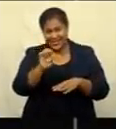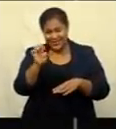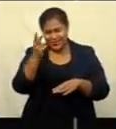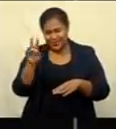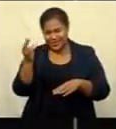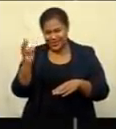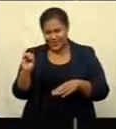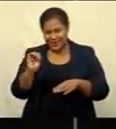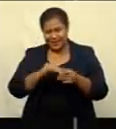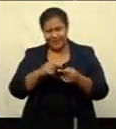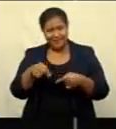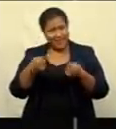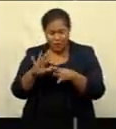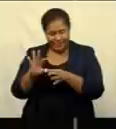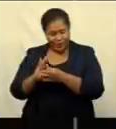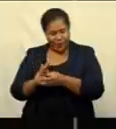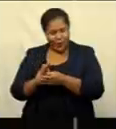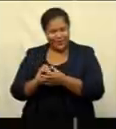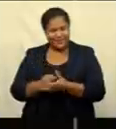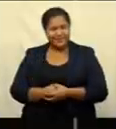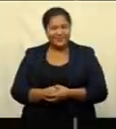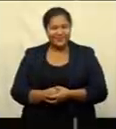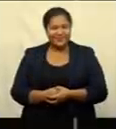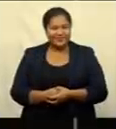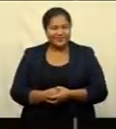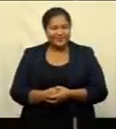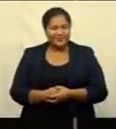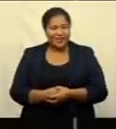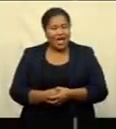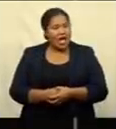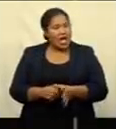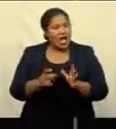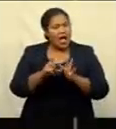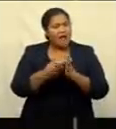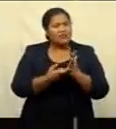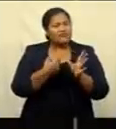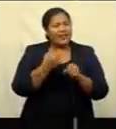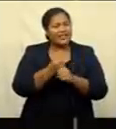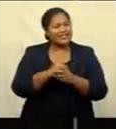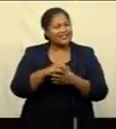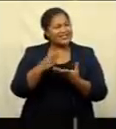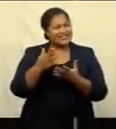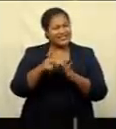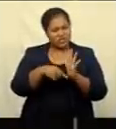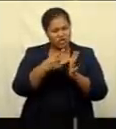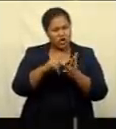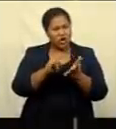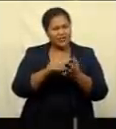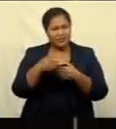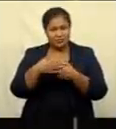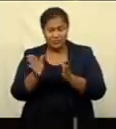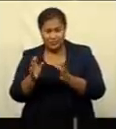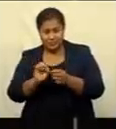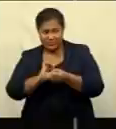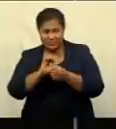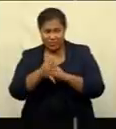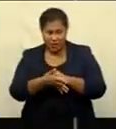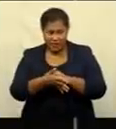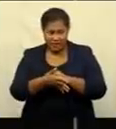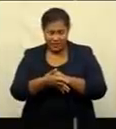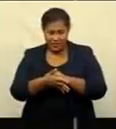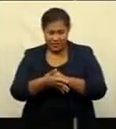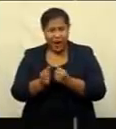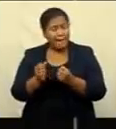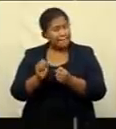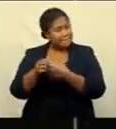2020 final defeat to Italy. Dragon star Josh Maguire has opened up about the infamous COVID breach party